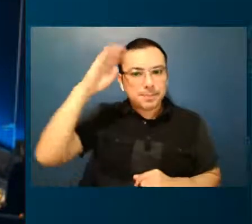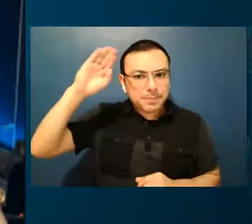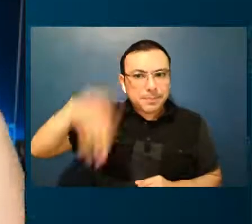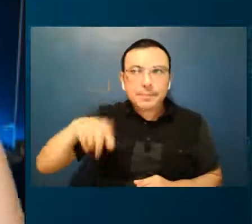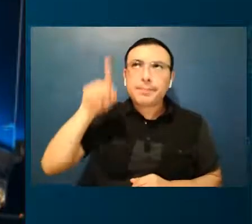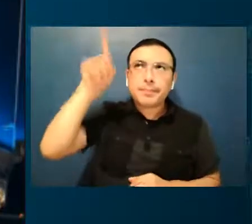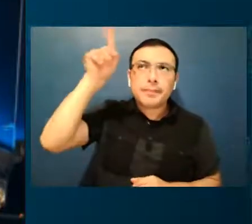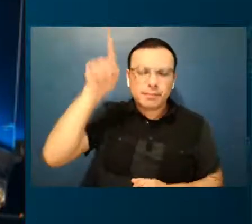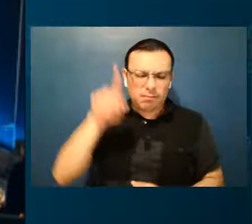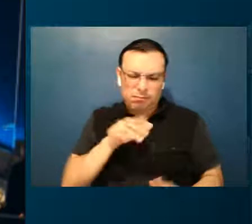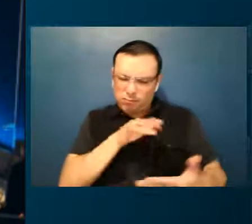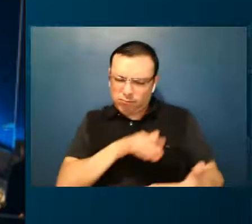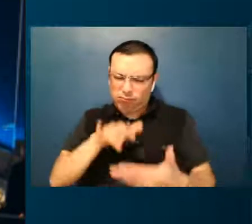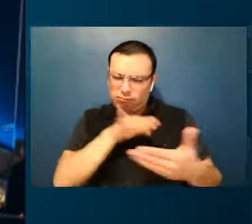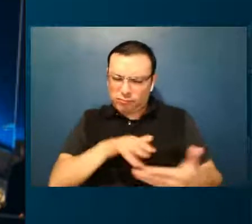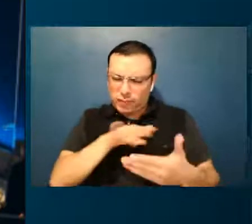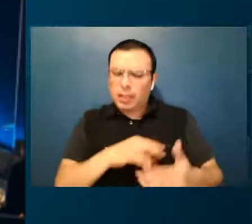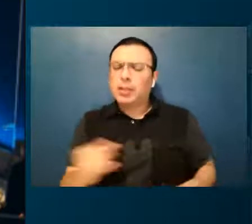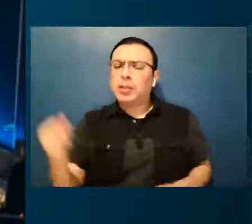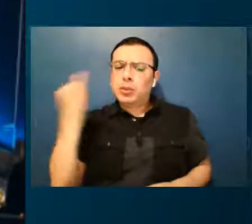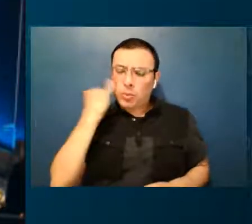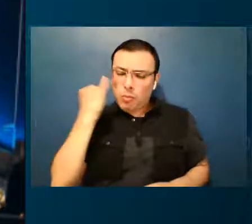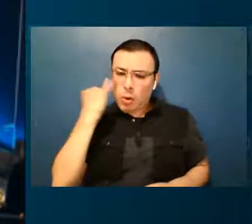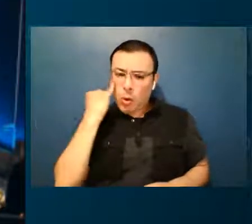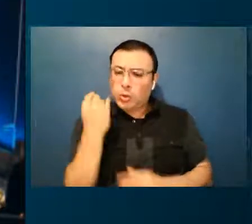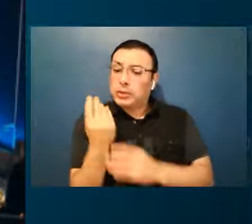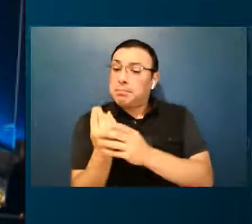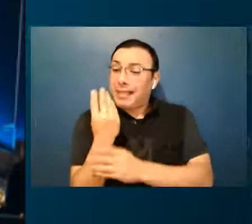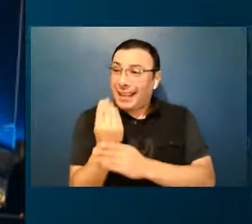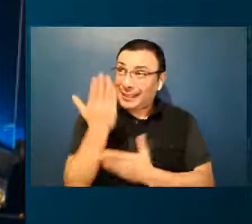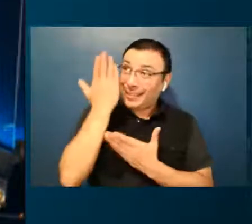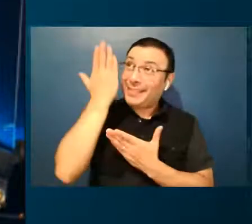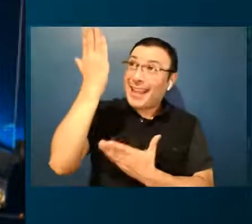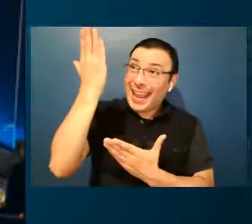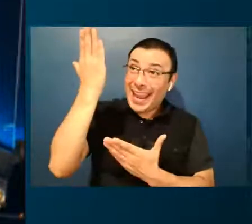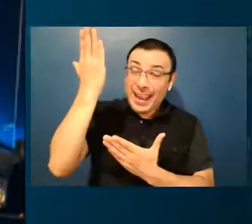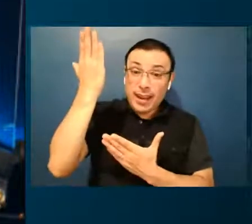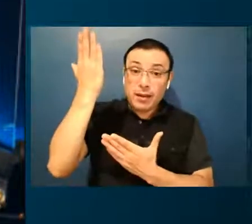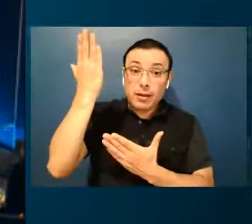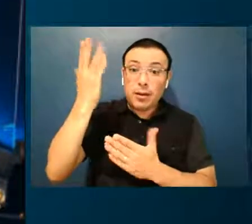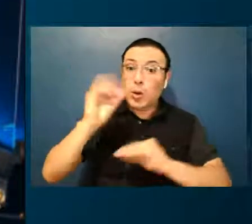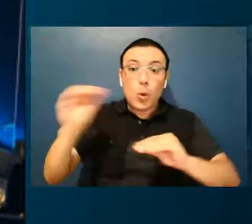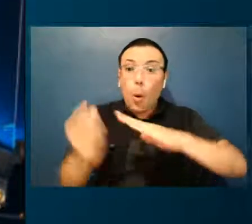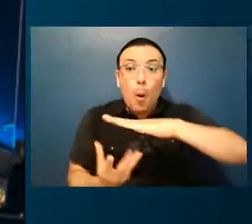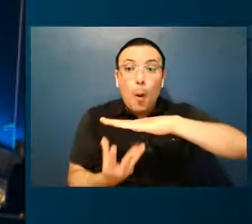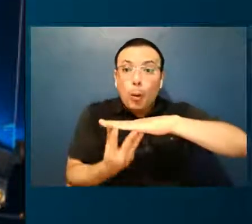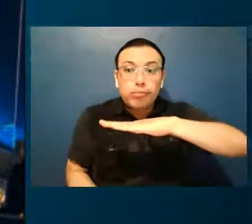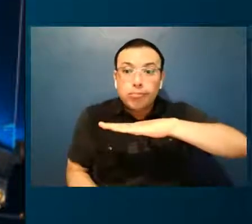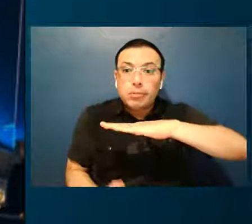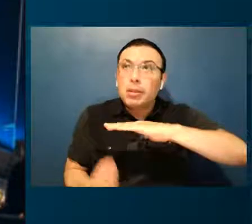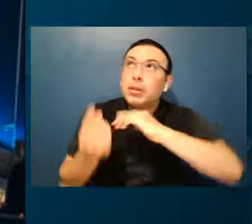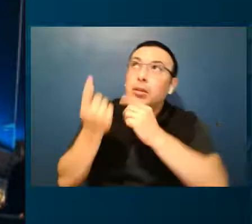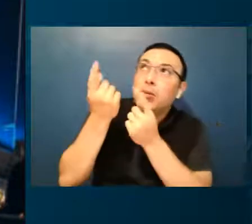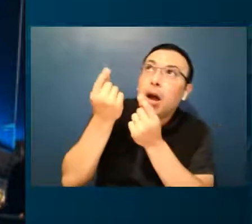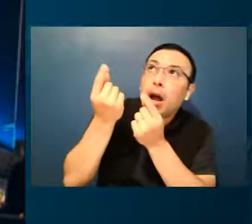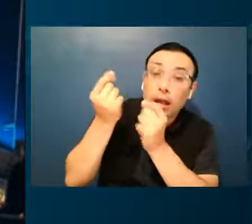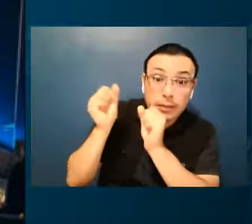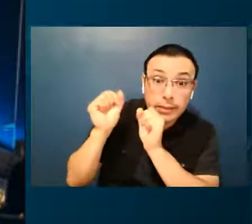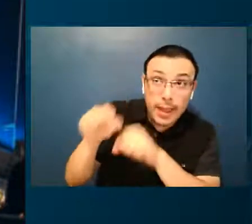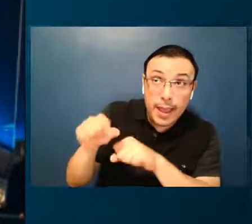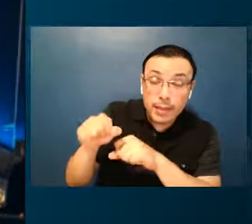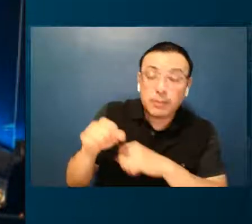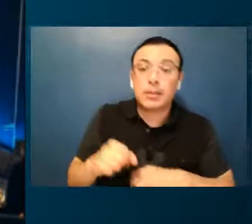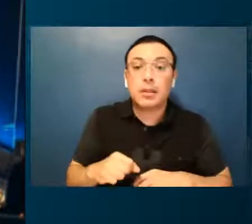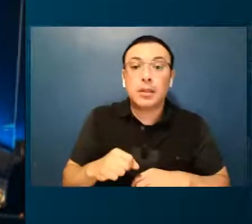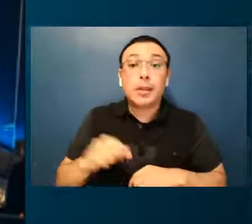microgravity and solar radiation on growing plants and vegetables and things, because NASA, of course, someday wants to send people all the way